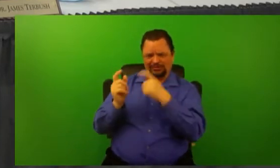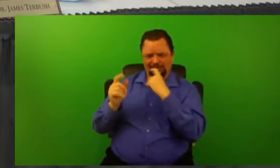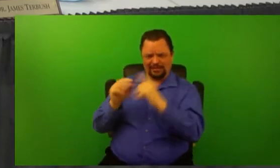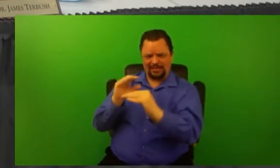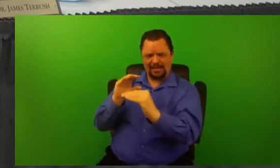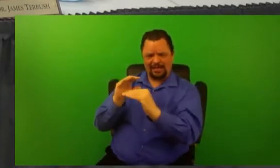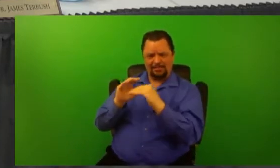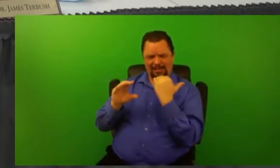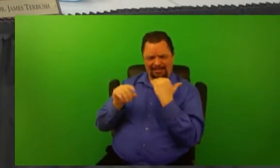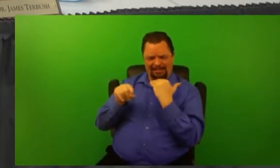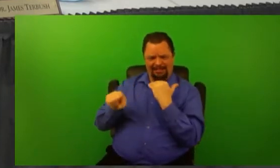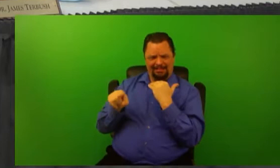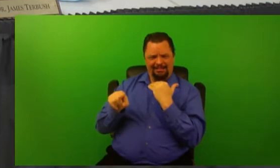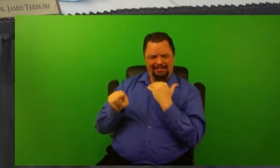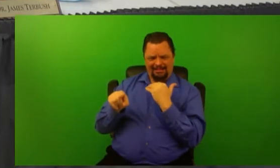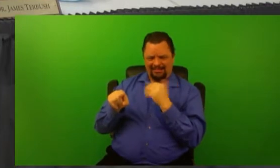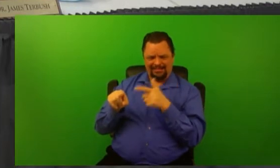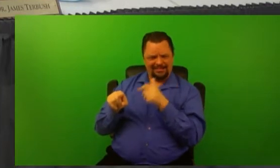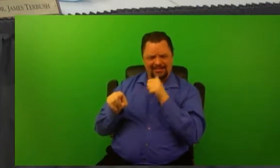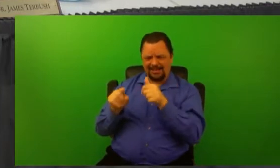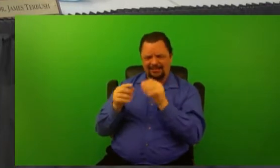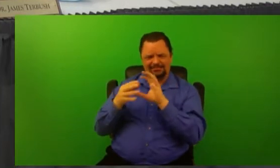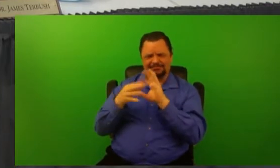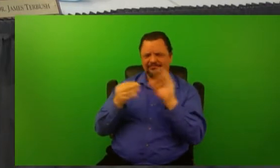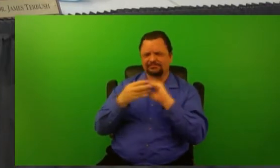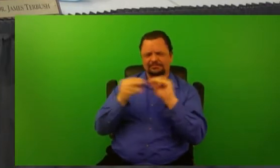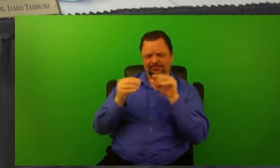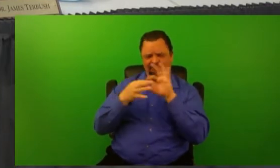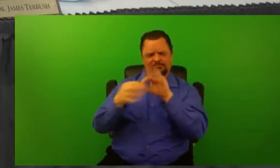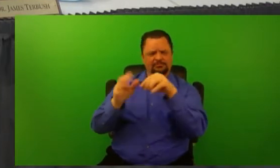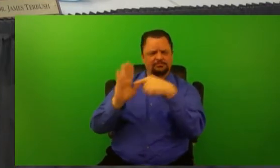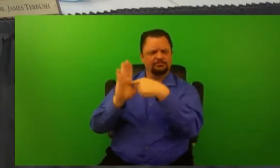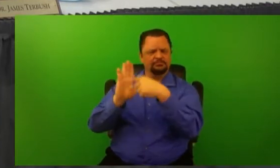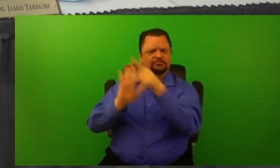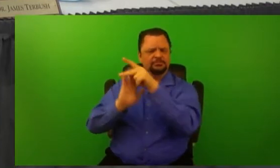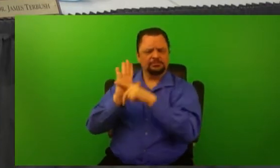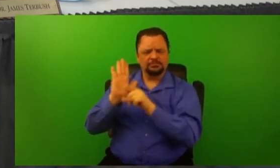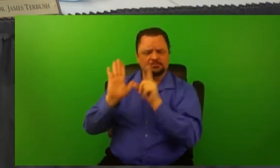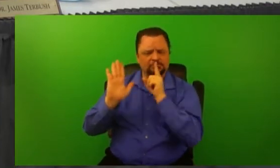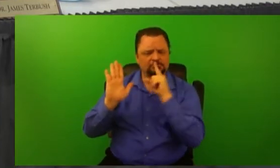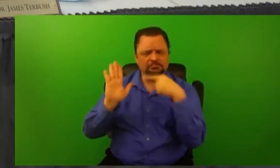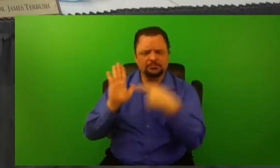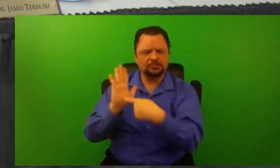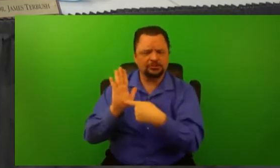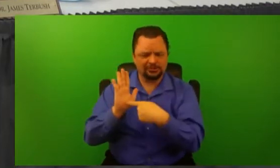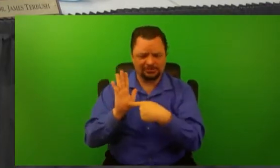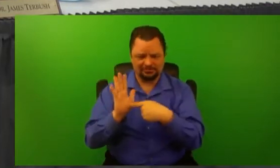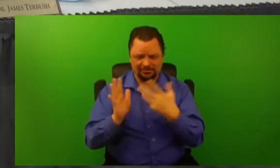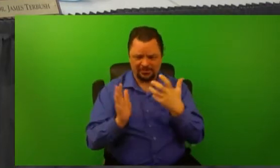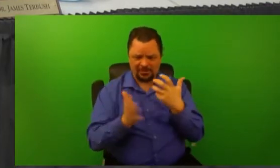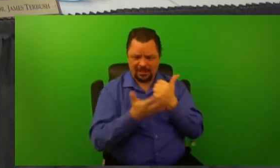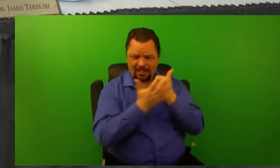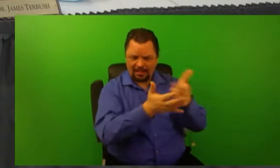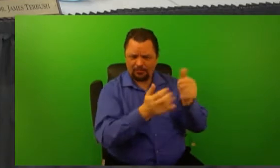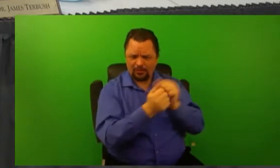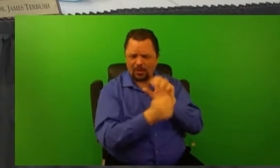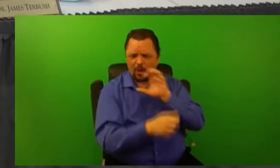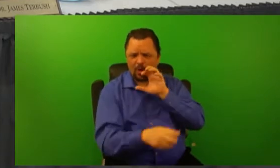really commenting on policies or anything. They're asking us to help with their homework, basically. So maybe there could